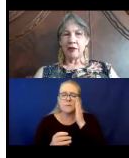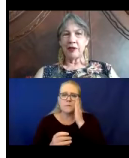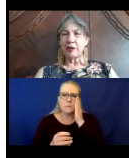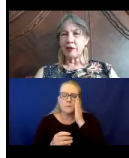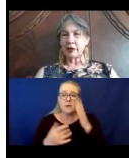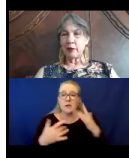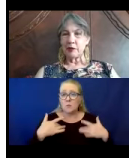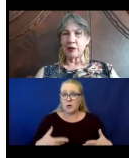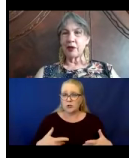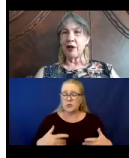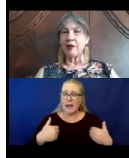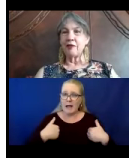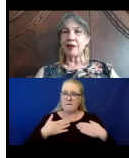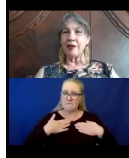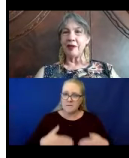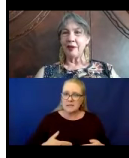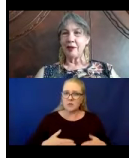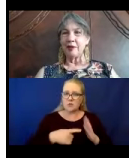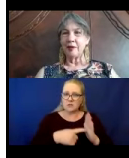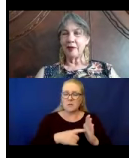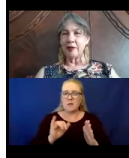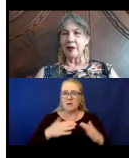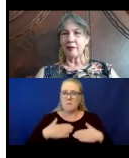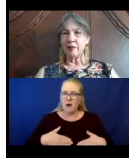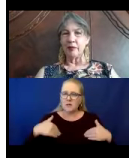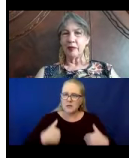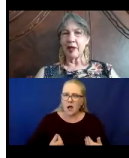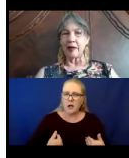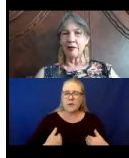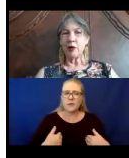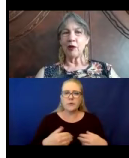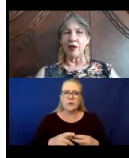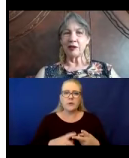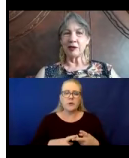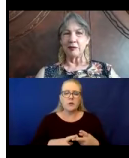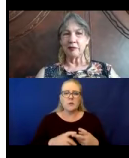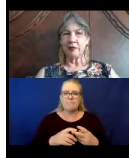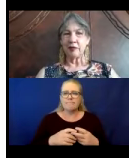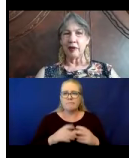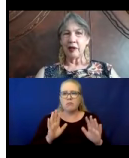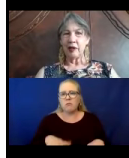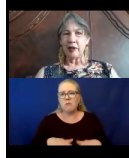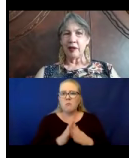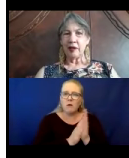there are physical symptoms early on: fatigue and lack of motivation,